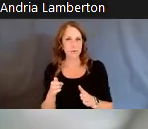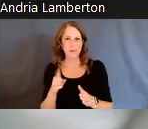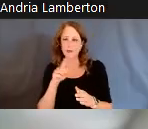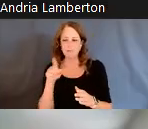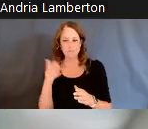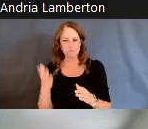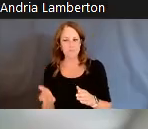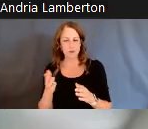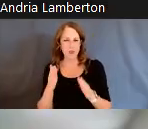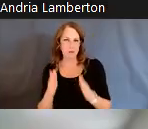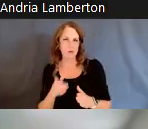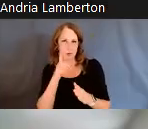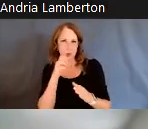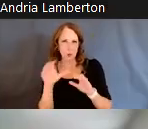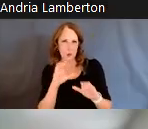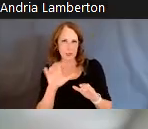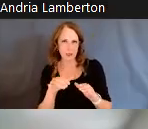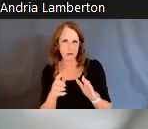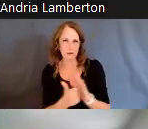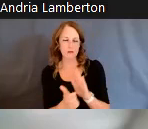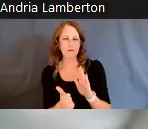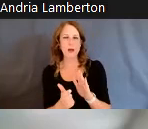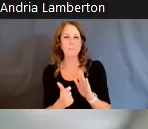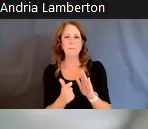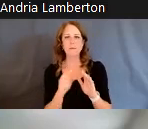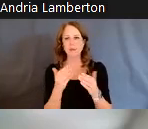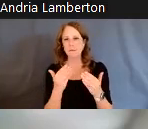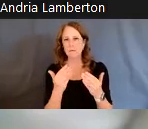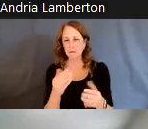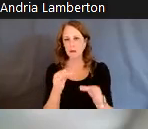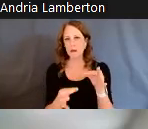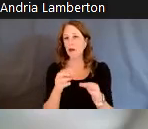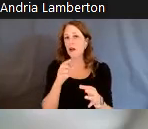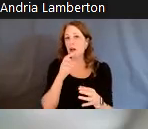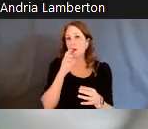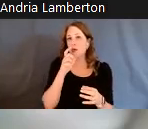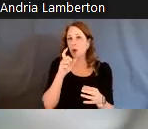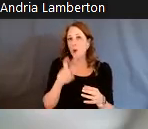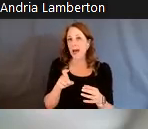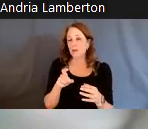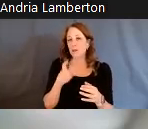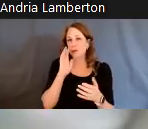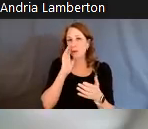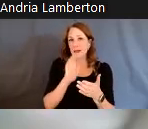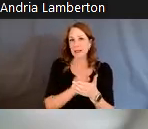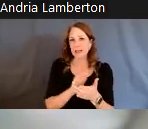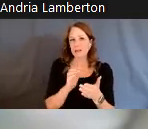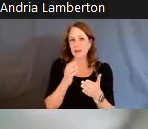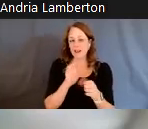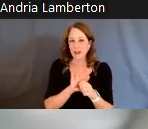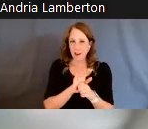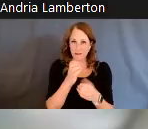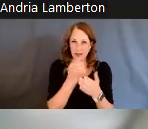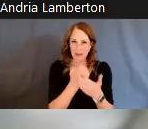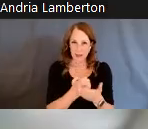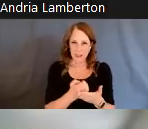the crime. While they don't have to believe there's sufficient evidence to prove the case beyond a reasonable doubt in order to be